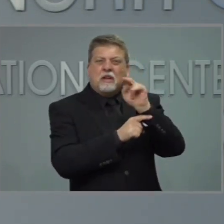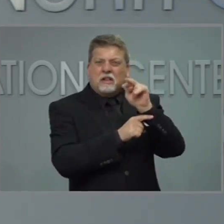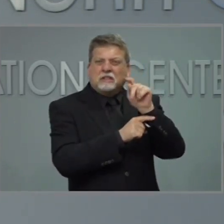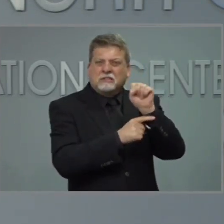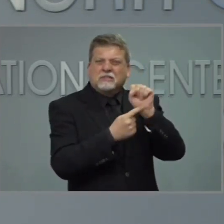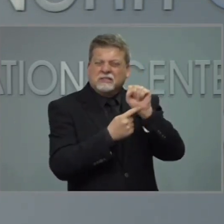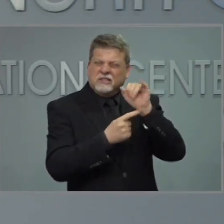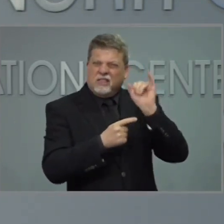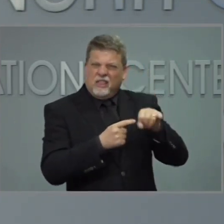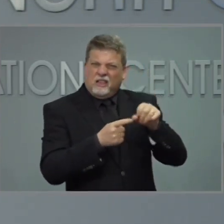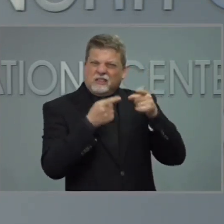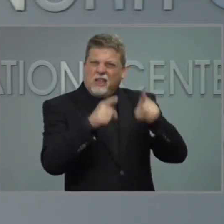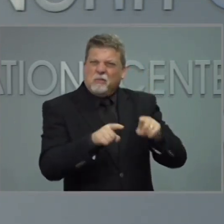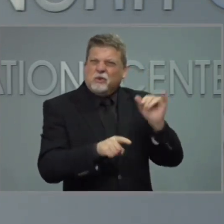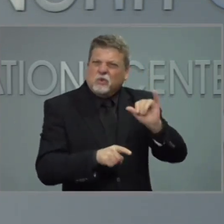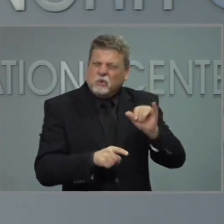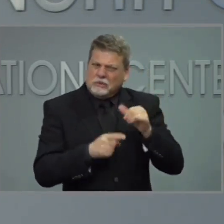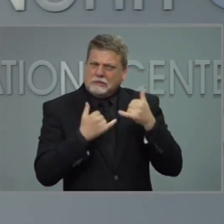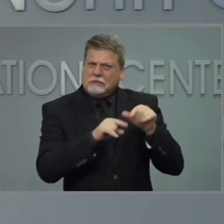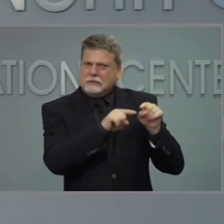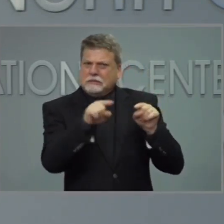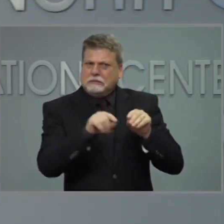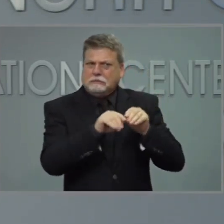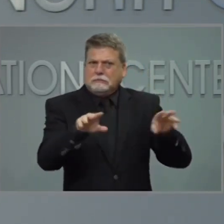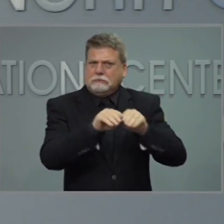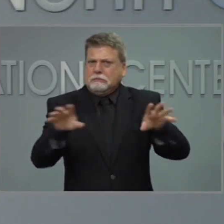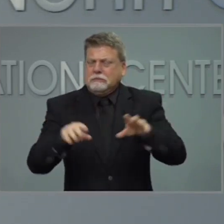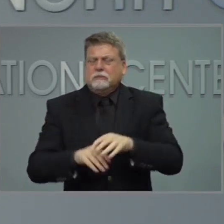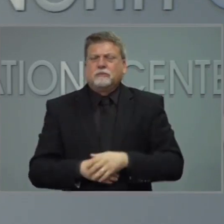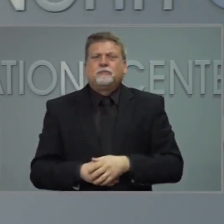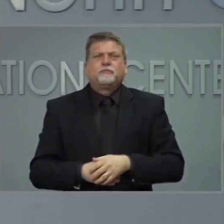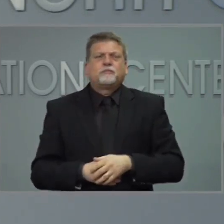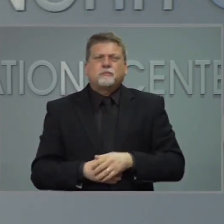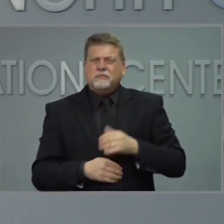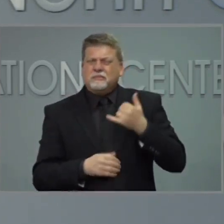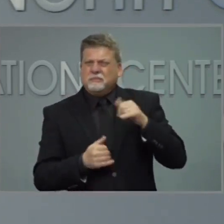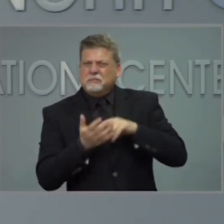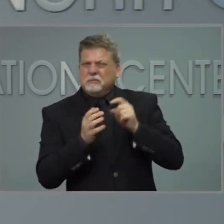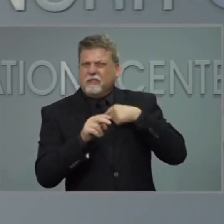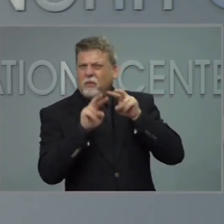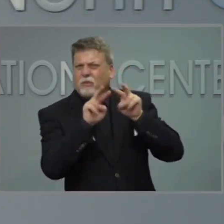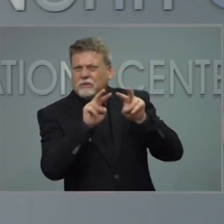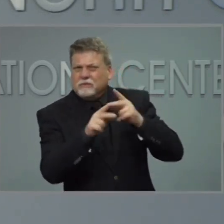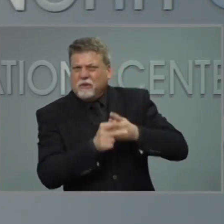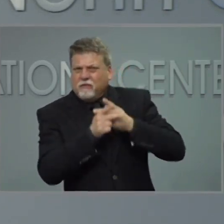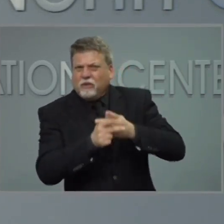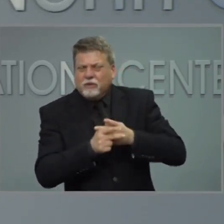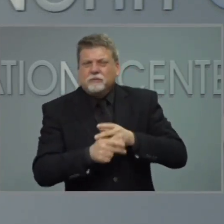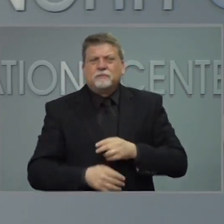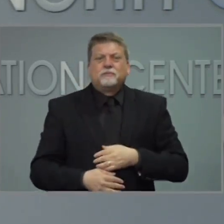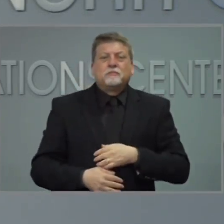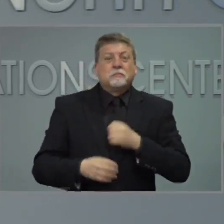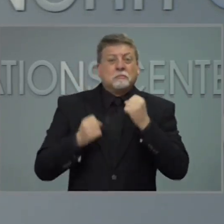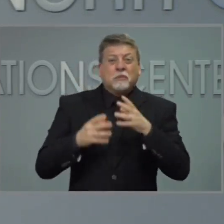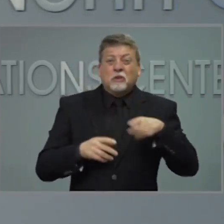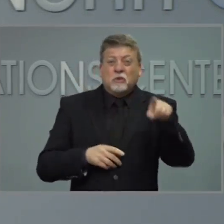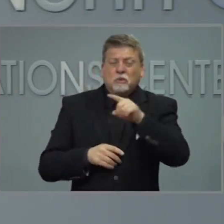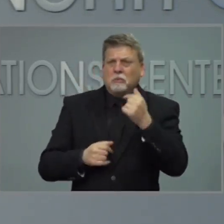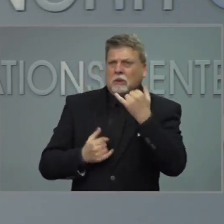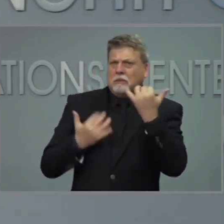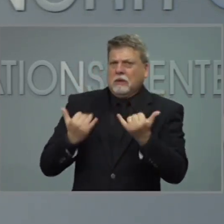summer approaches, many people are curious about how things will change and what to expect. We're consulting with